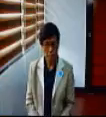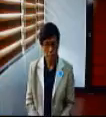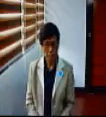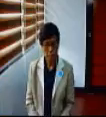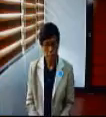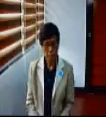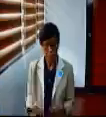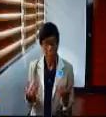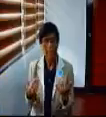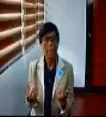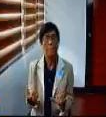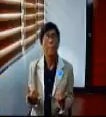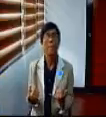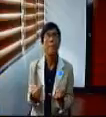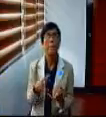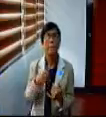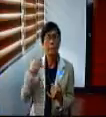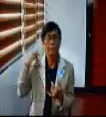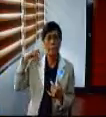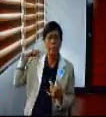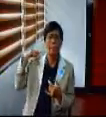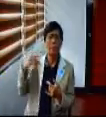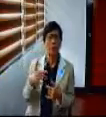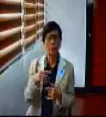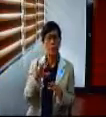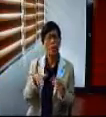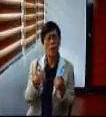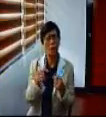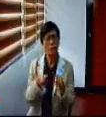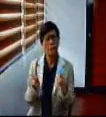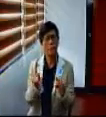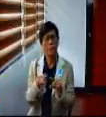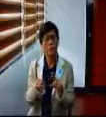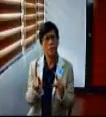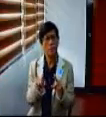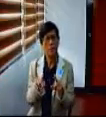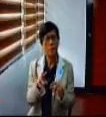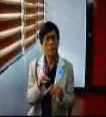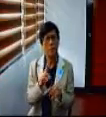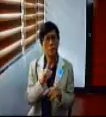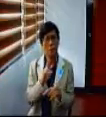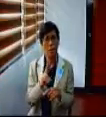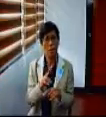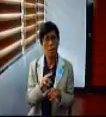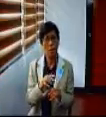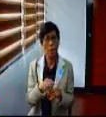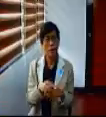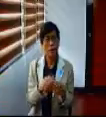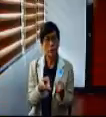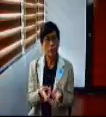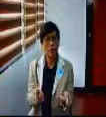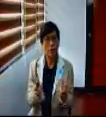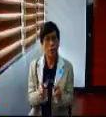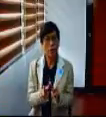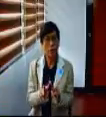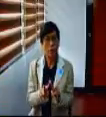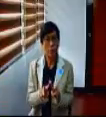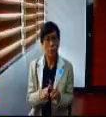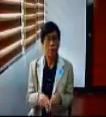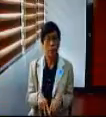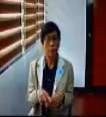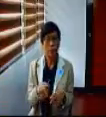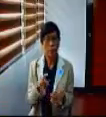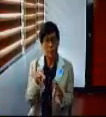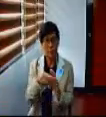Now, the question that arises is, how different are the guiding principles? What value do they add to